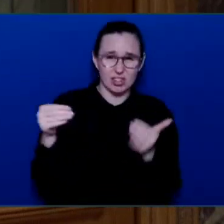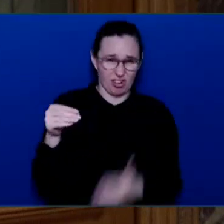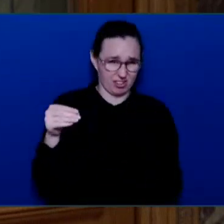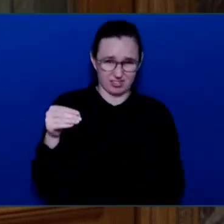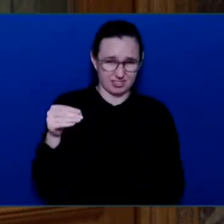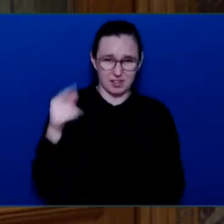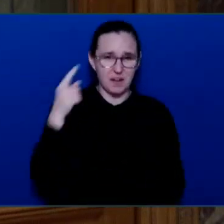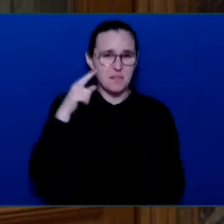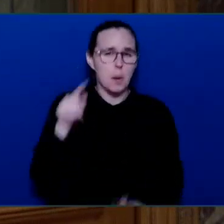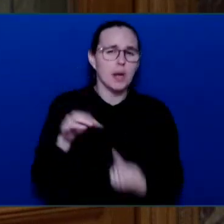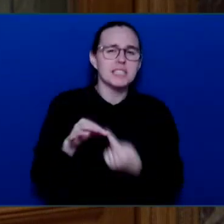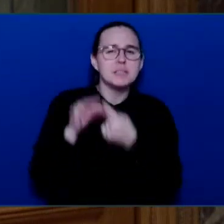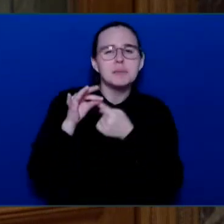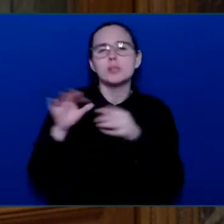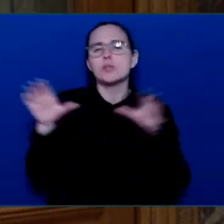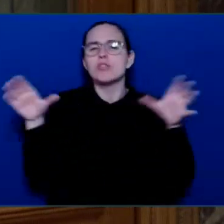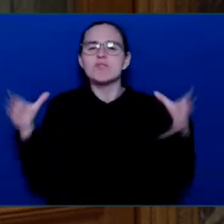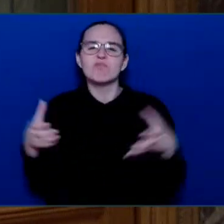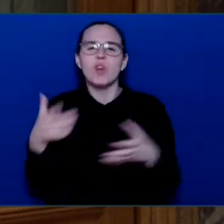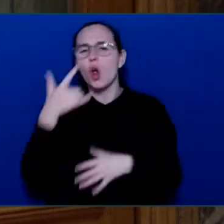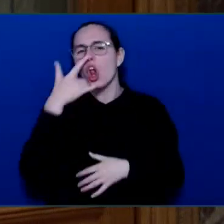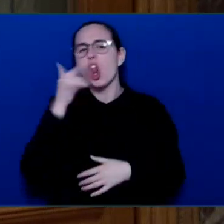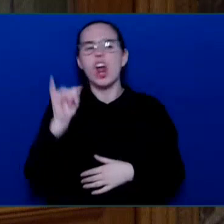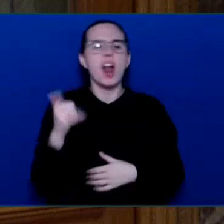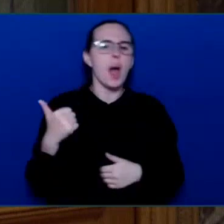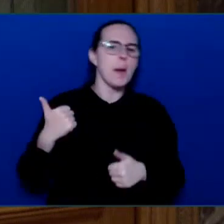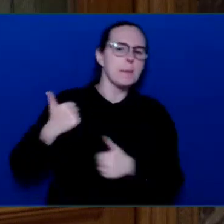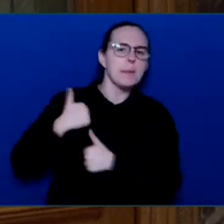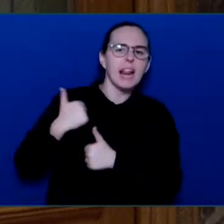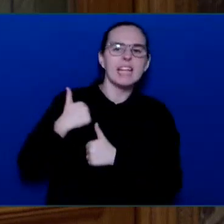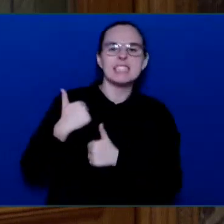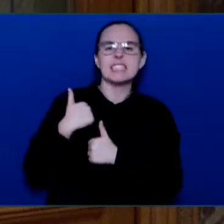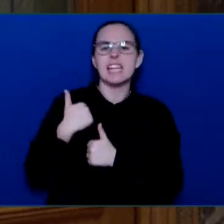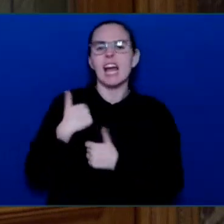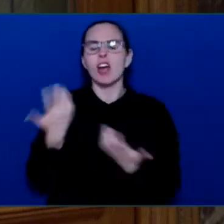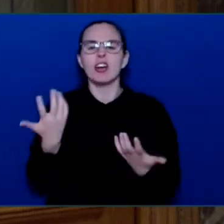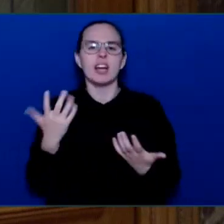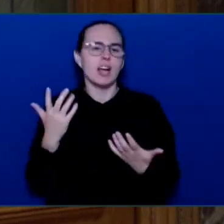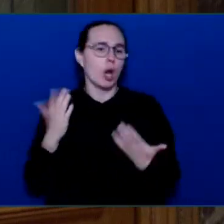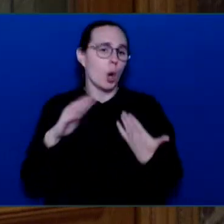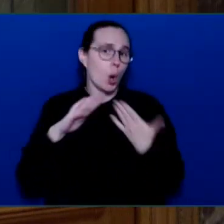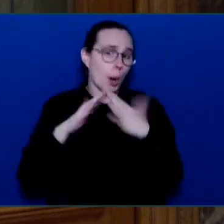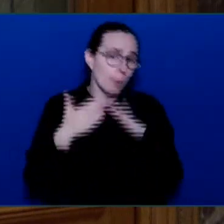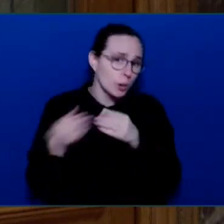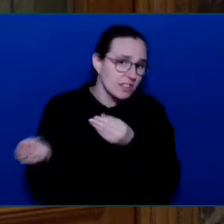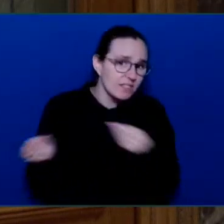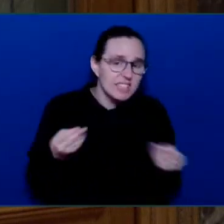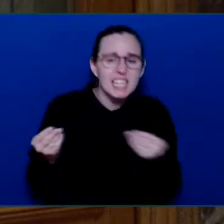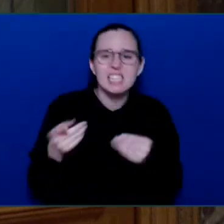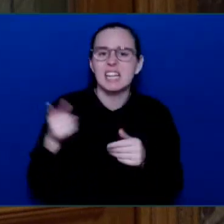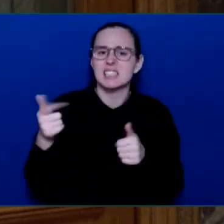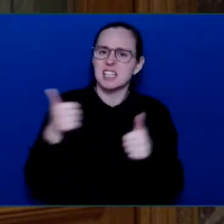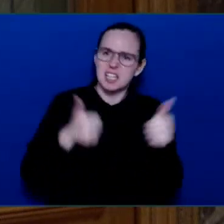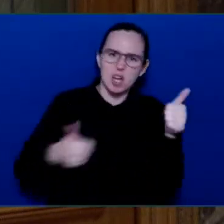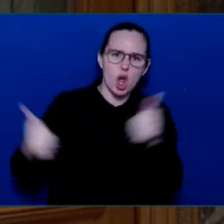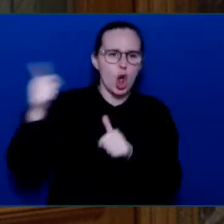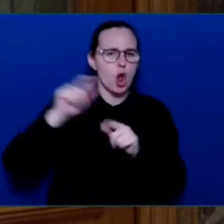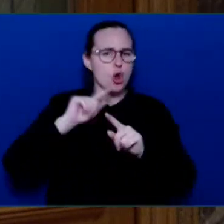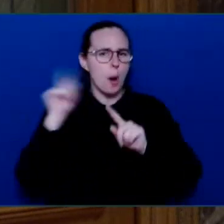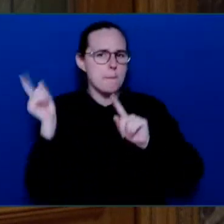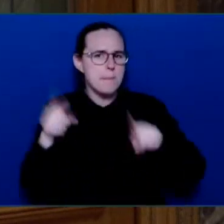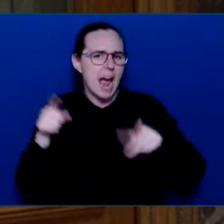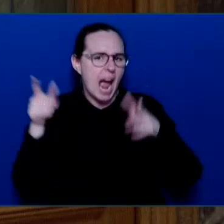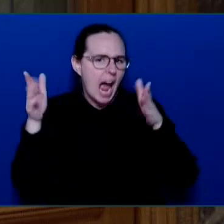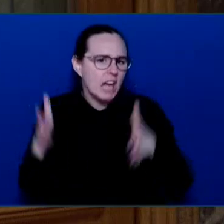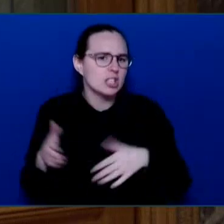team, community liaisons. He's got the courts at injunctions, courts, judges. However,